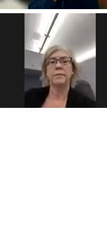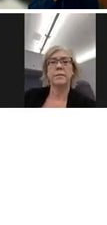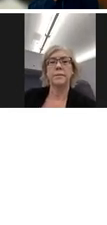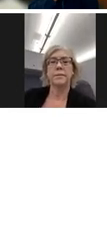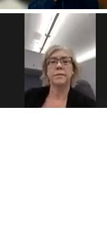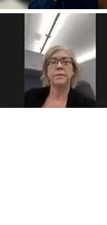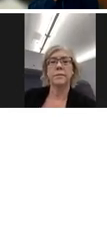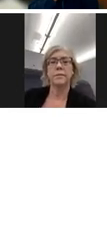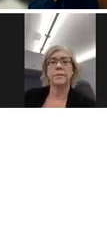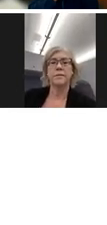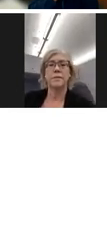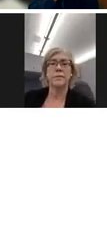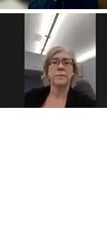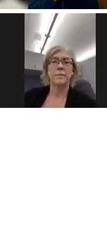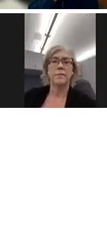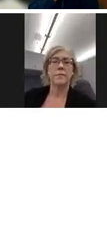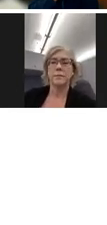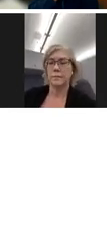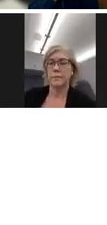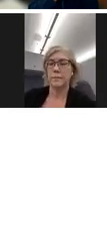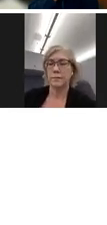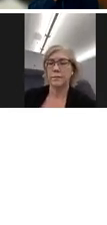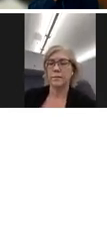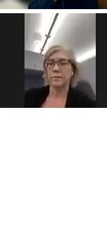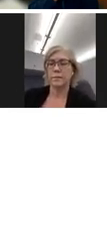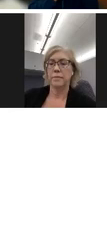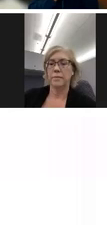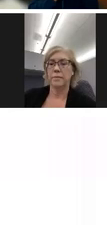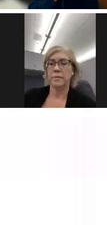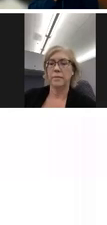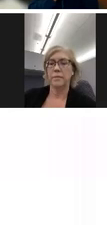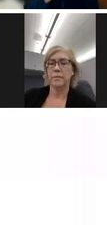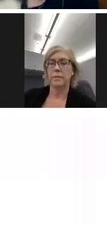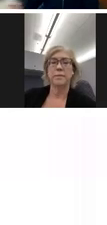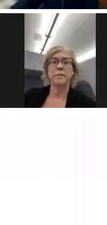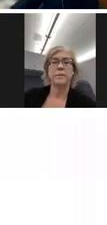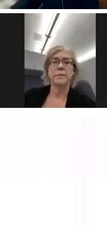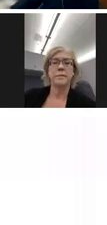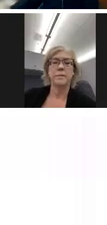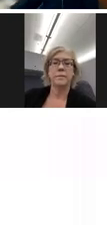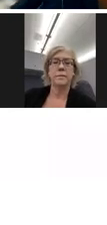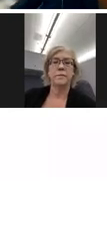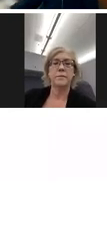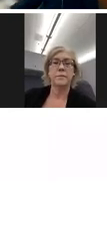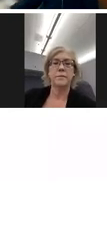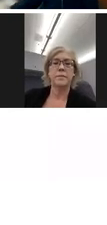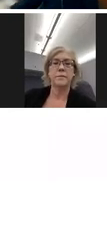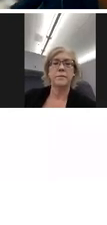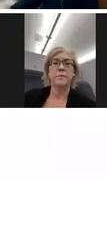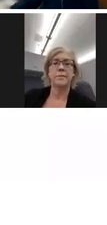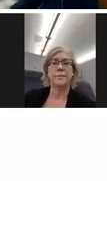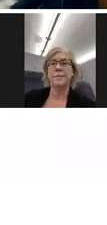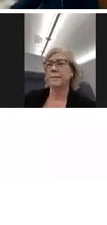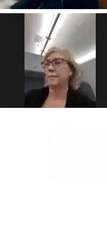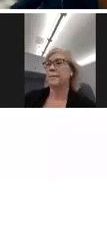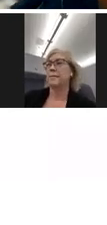we do for any employer who's reducing their workforce. Next slide, please. And I'm gonna turn it over to